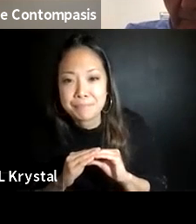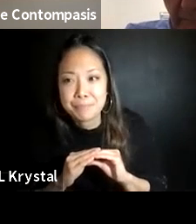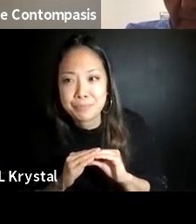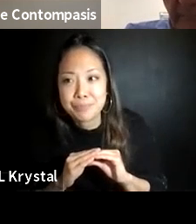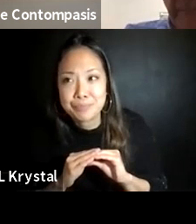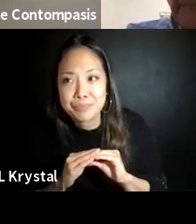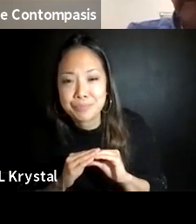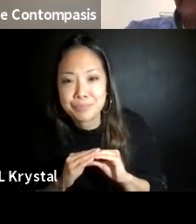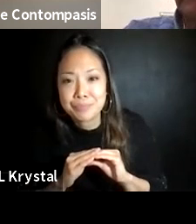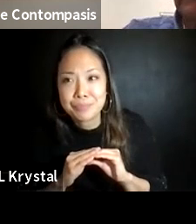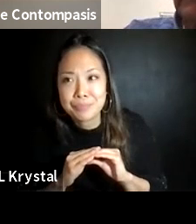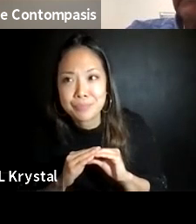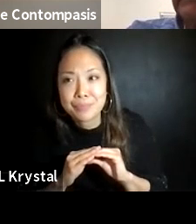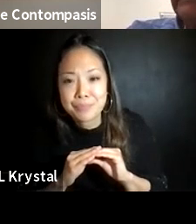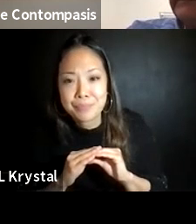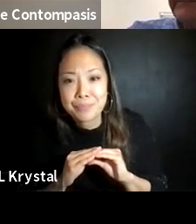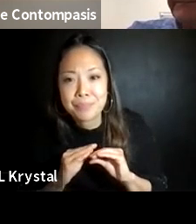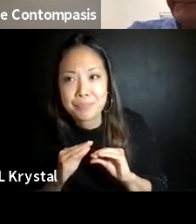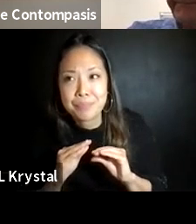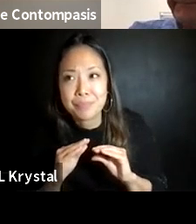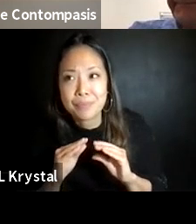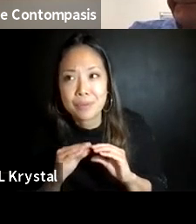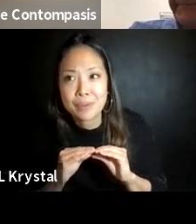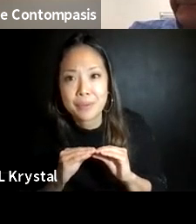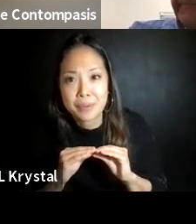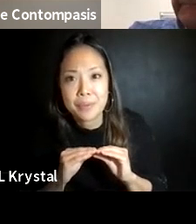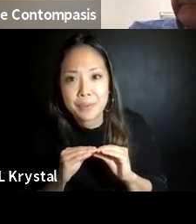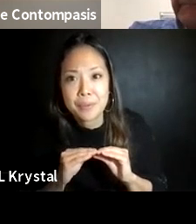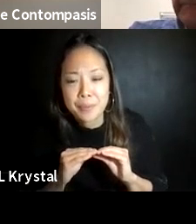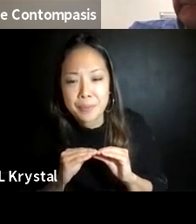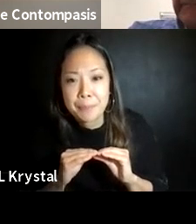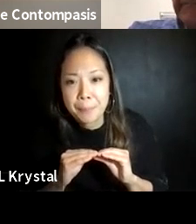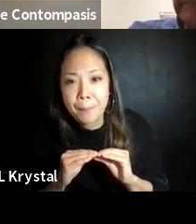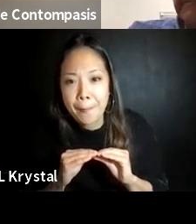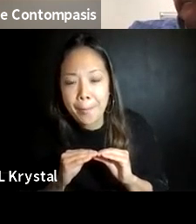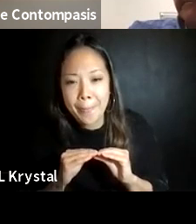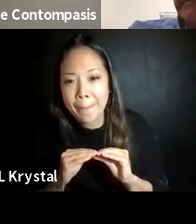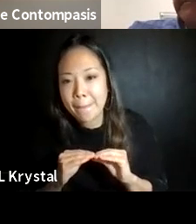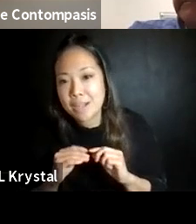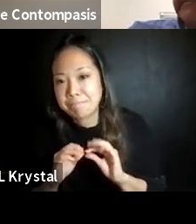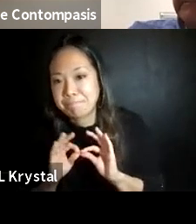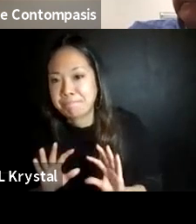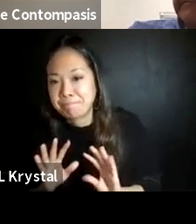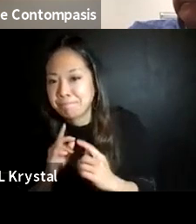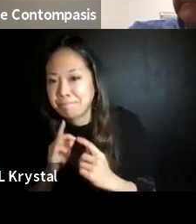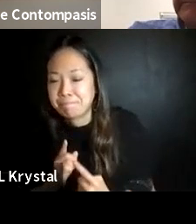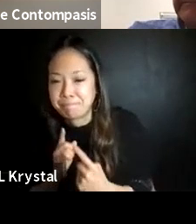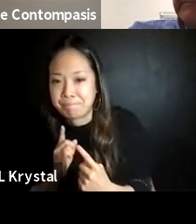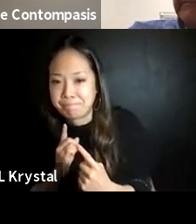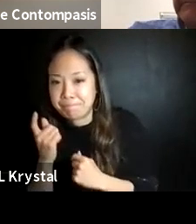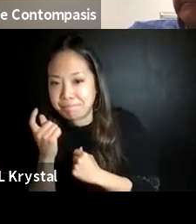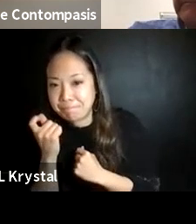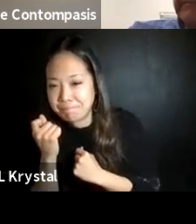and again. I don't want to use this term to intimidate anybody and to shut up